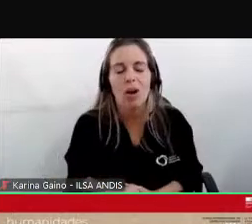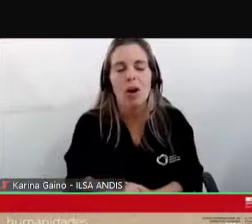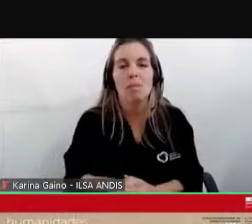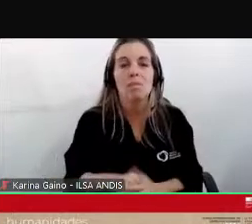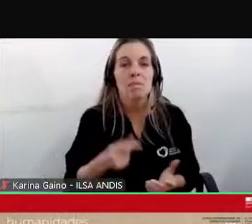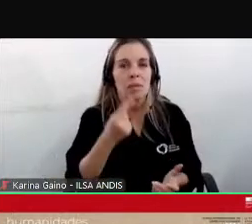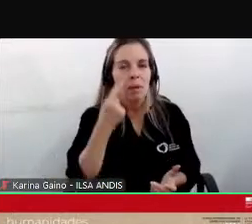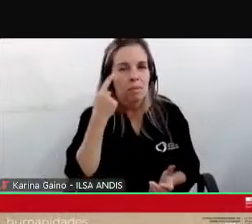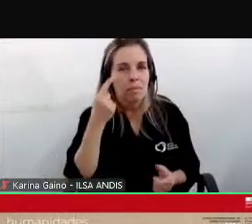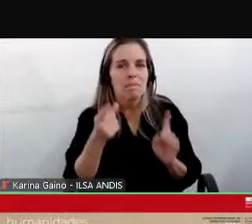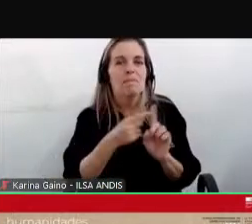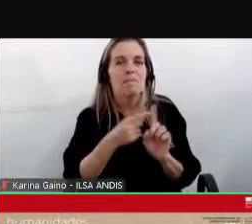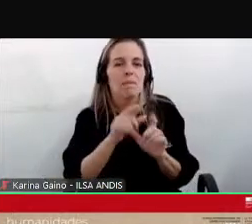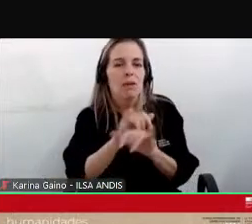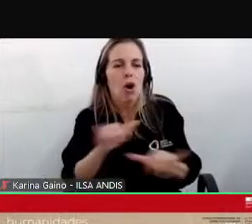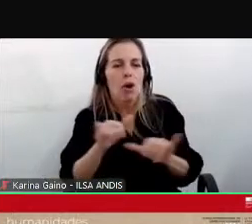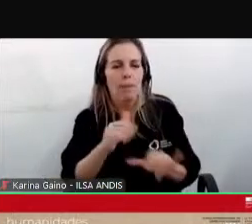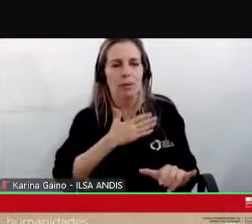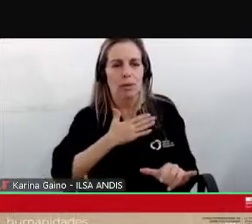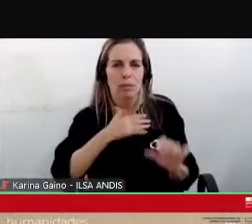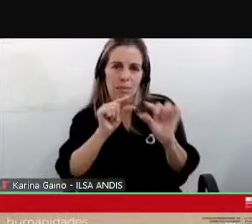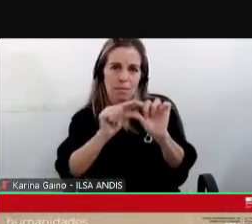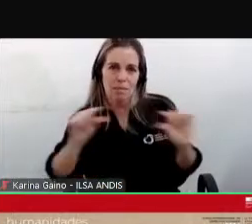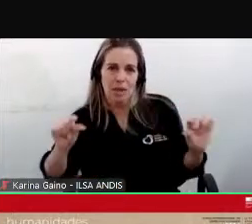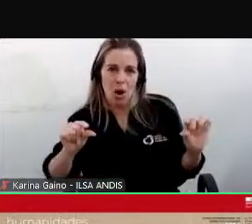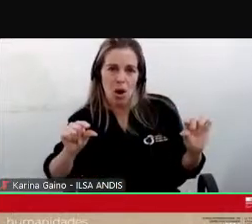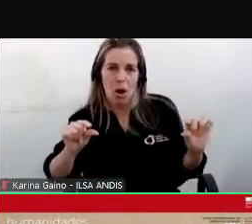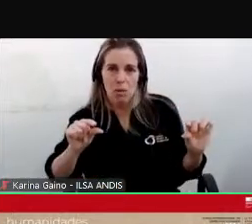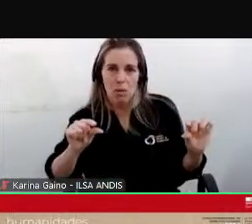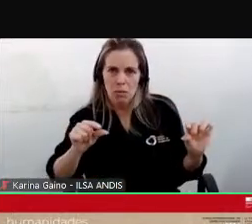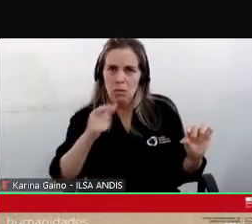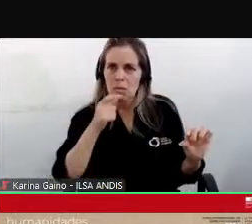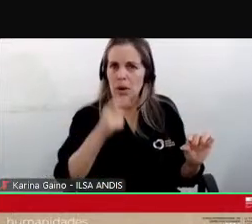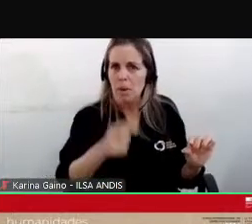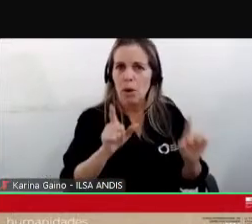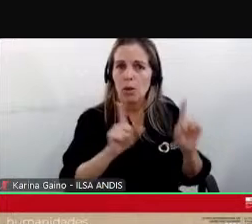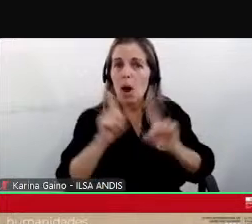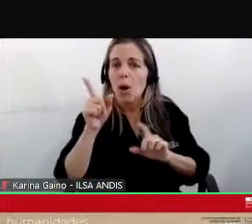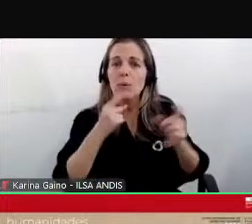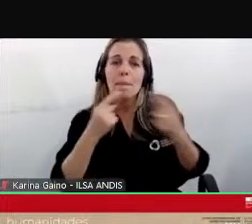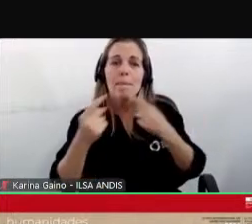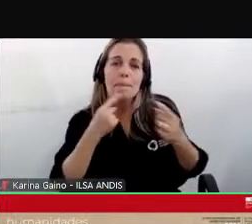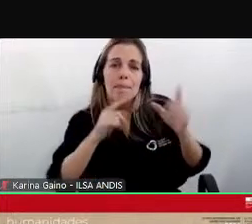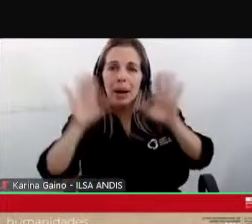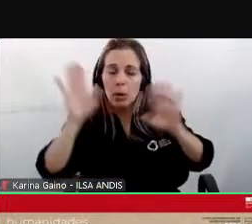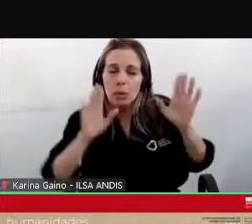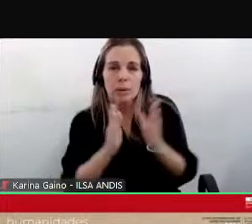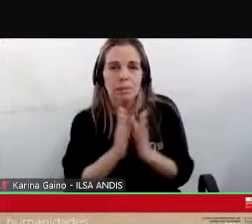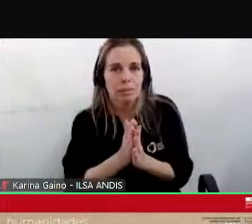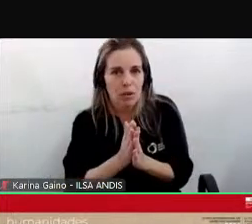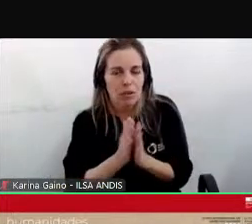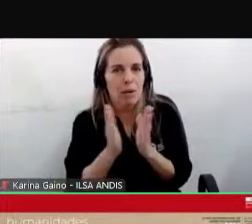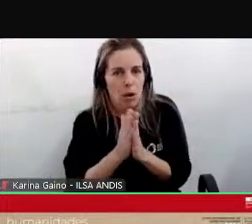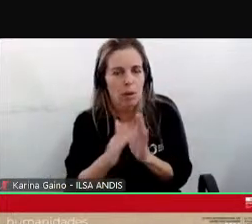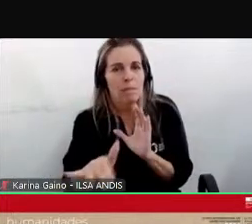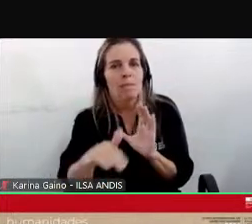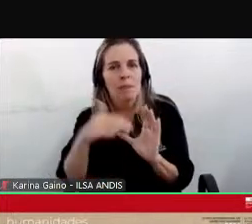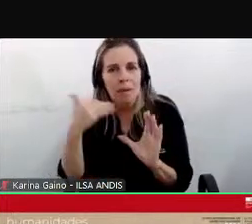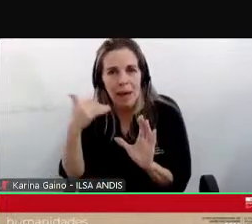here. Happy to answer any questions, and please do write me if you want to follow up.